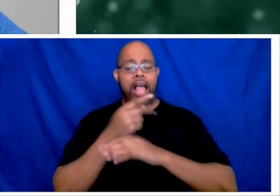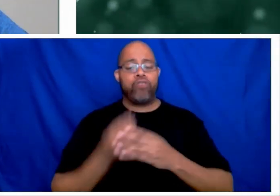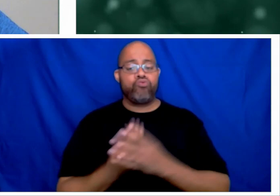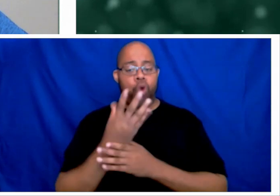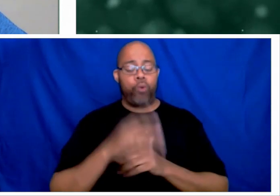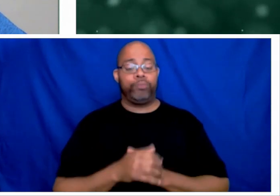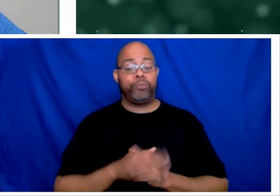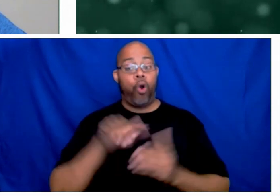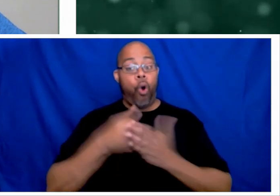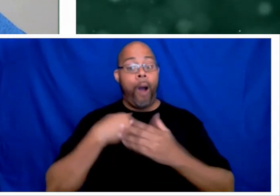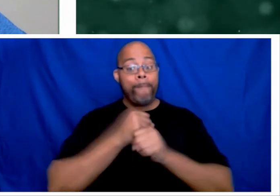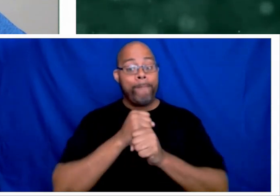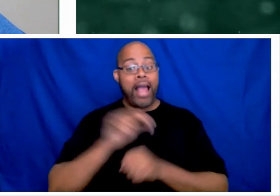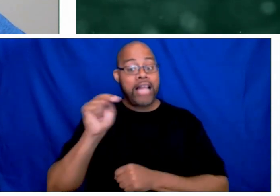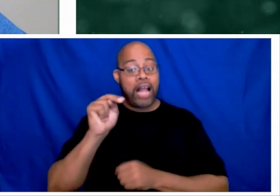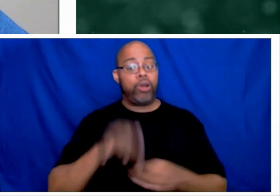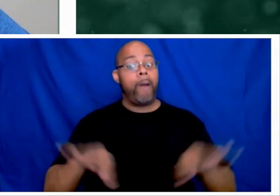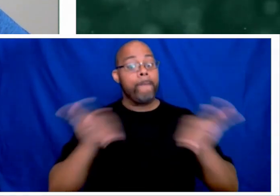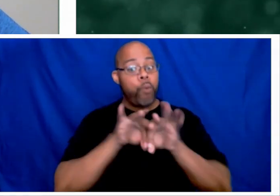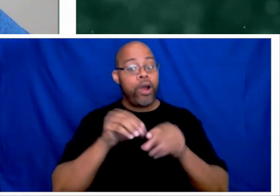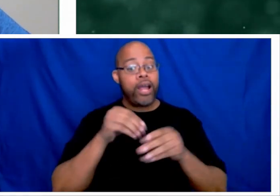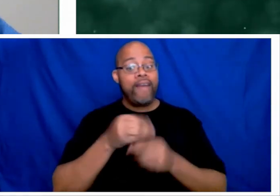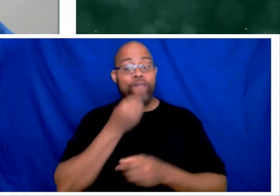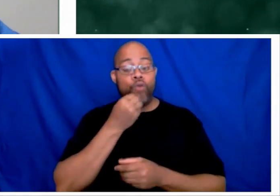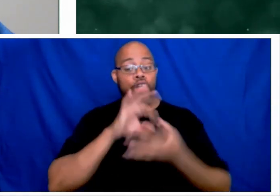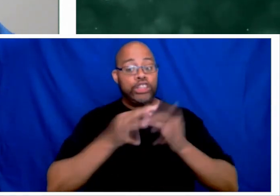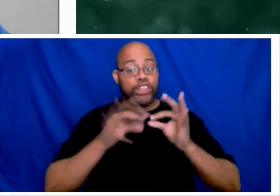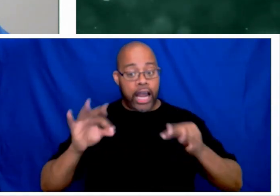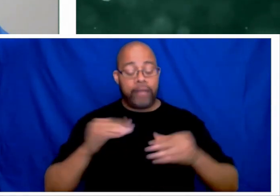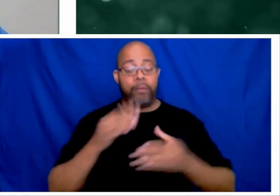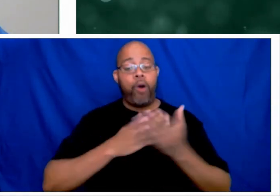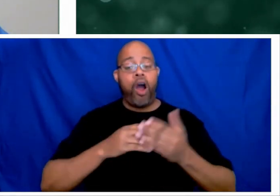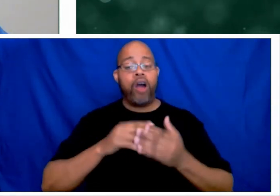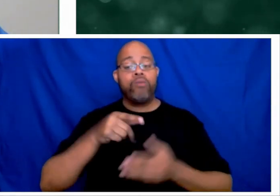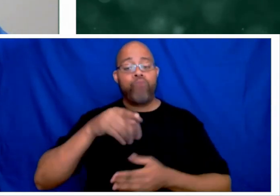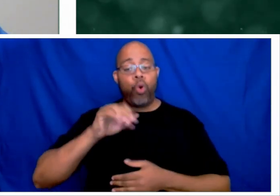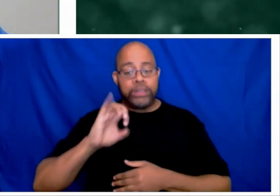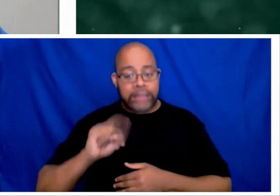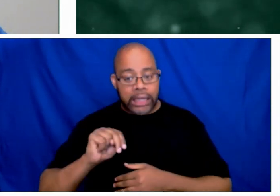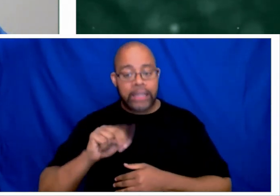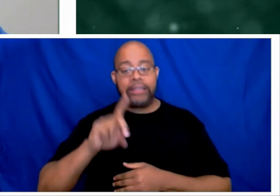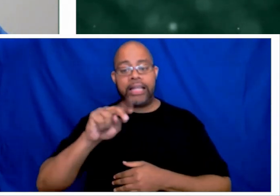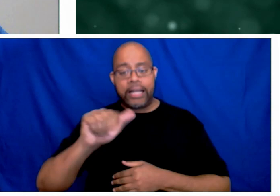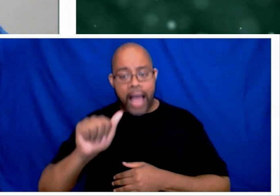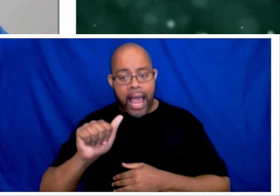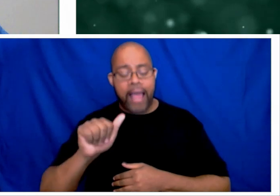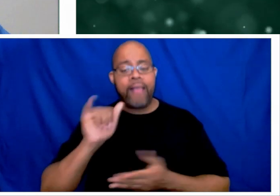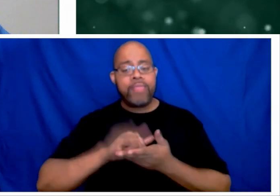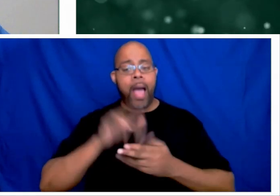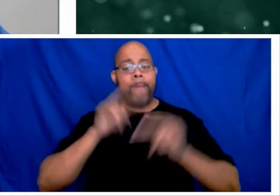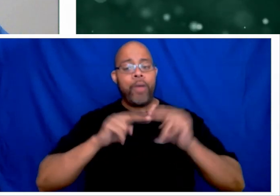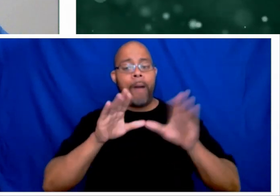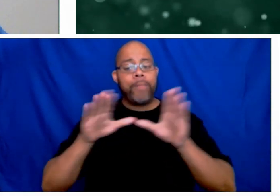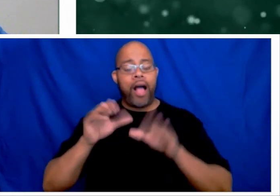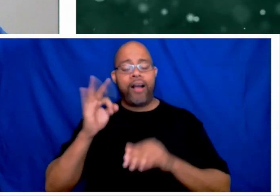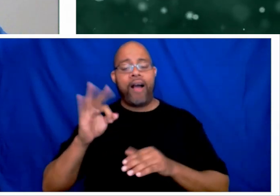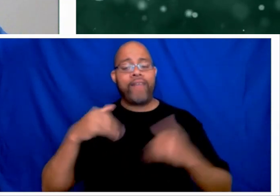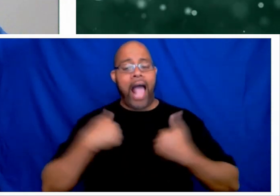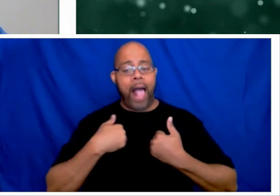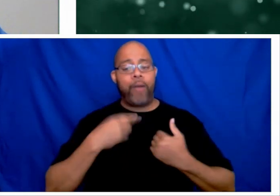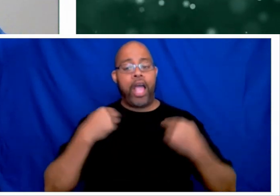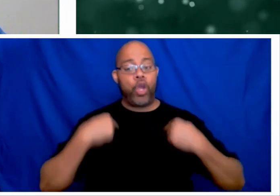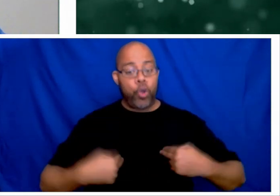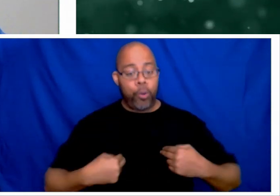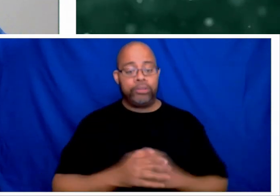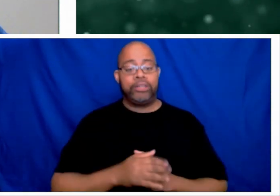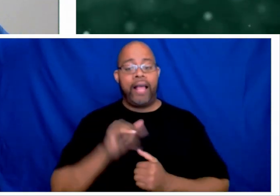nitrogen essential in the food chain as a component of proteins and DNA. Proteins are the building blocks of animal and human tissue, and the DNA carries